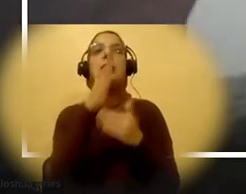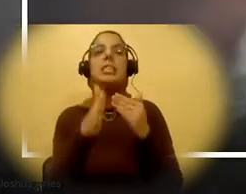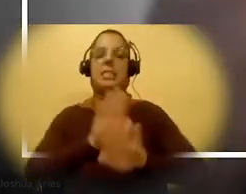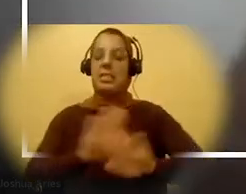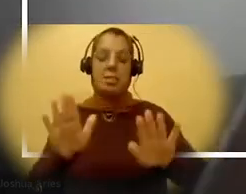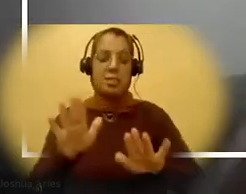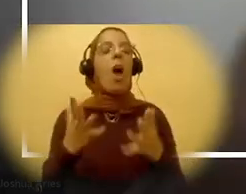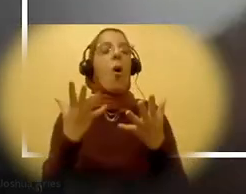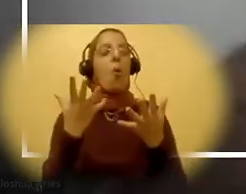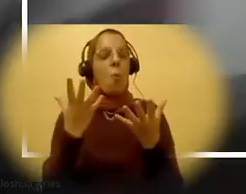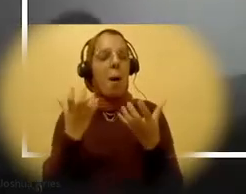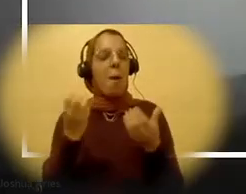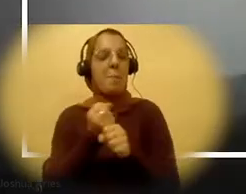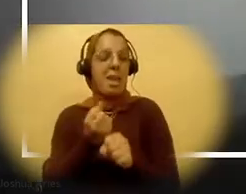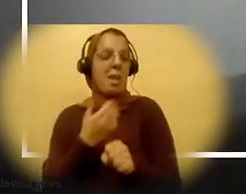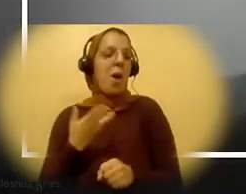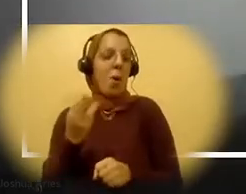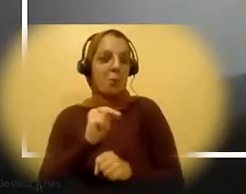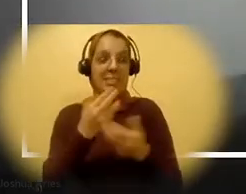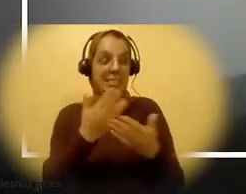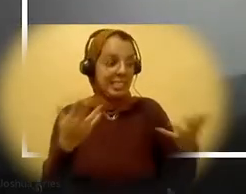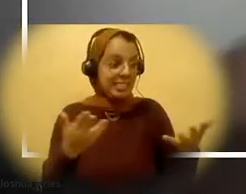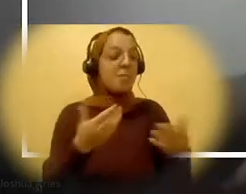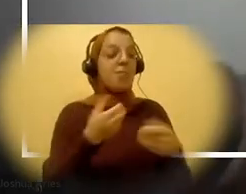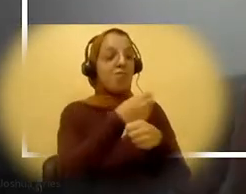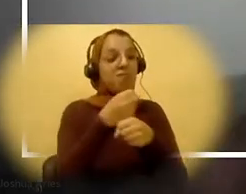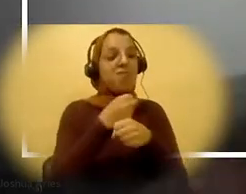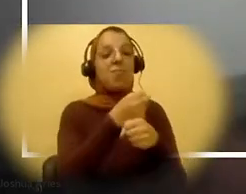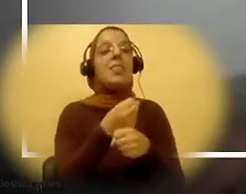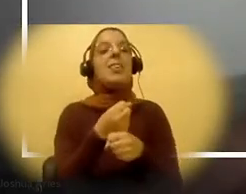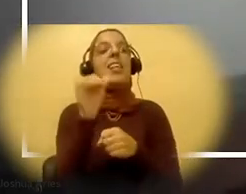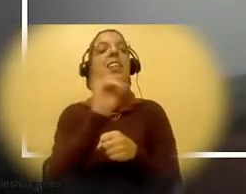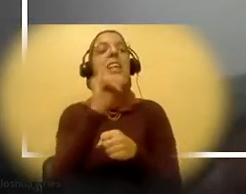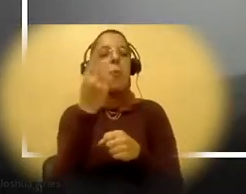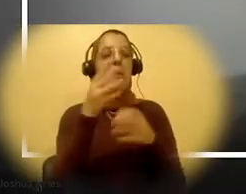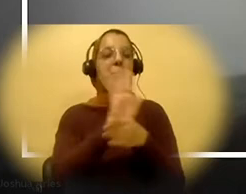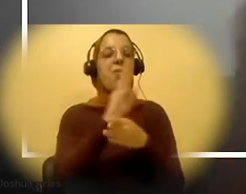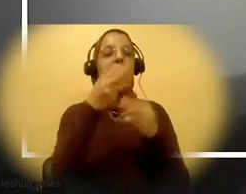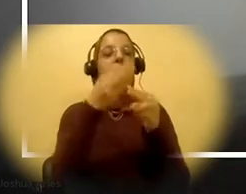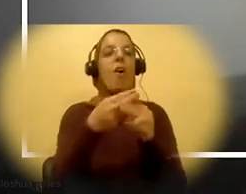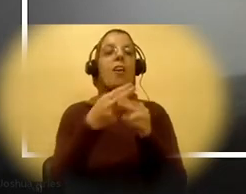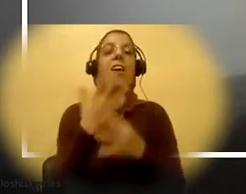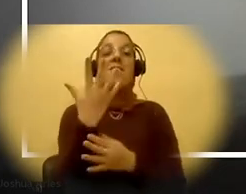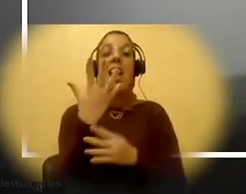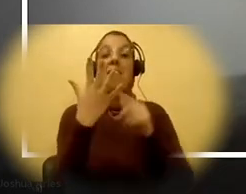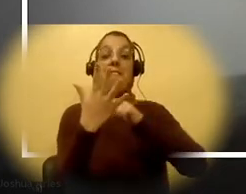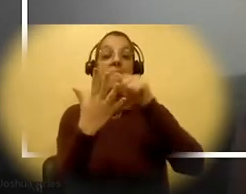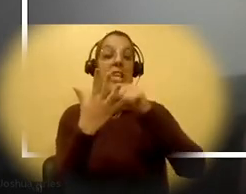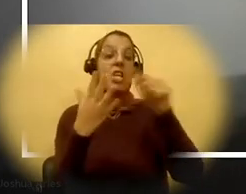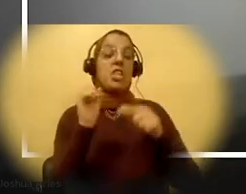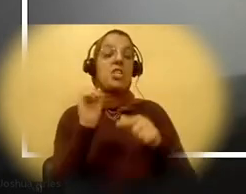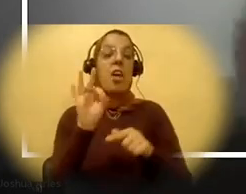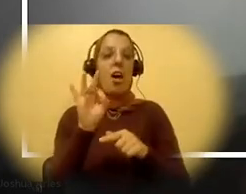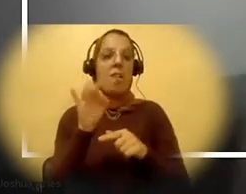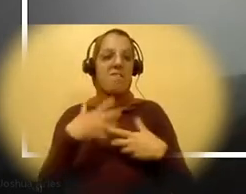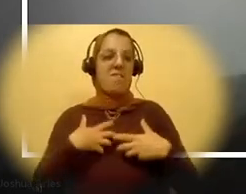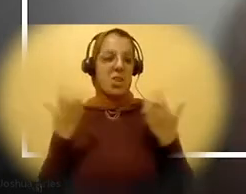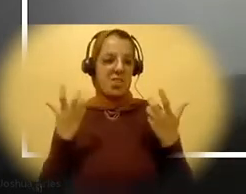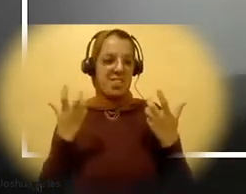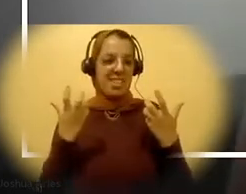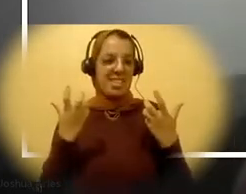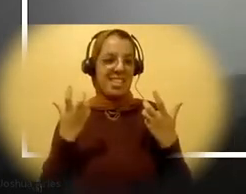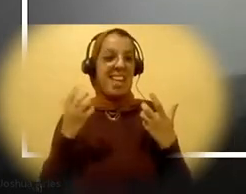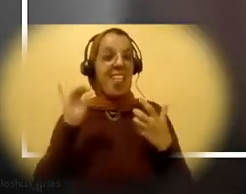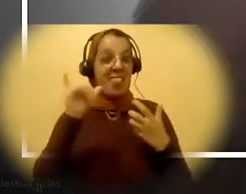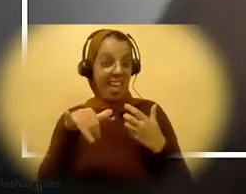So I did actually start making my own stuff, starting with Five Fingers of Fury, which is a short film, action film that features my fingers